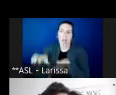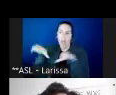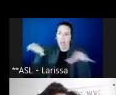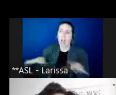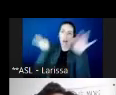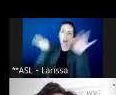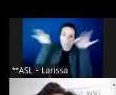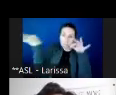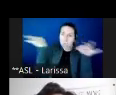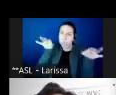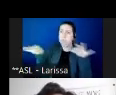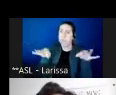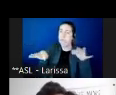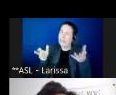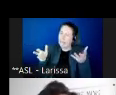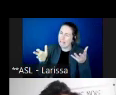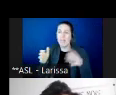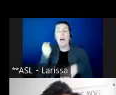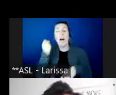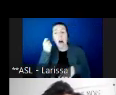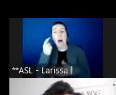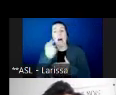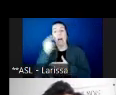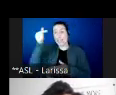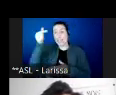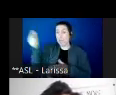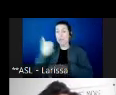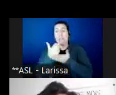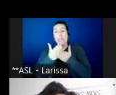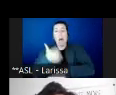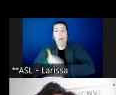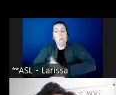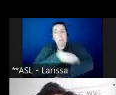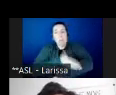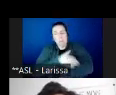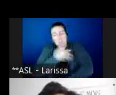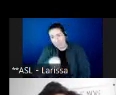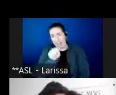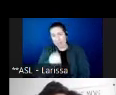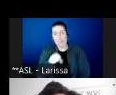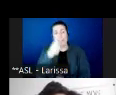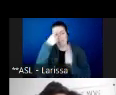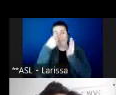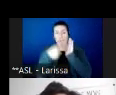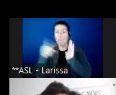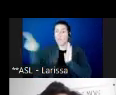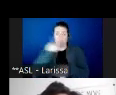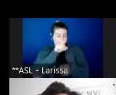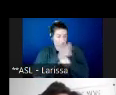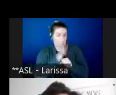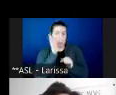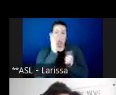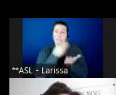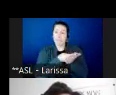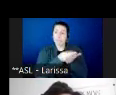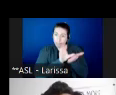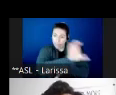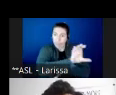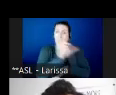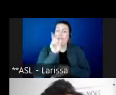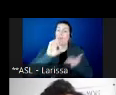there has been some progress by the government, such as commitment to provide funding to Community Living BC